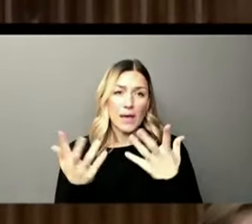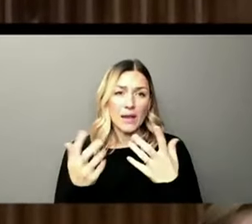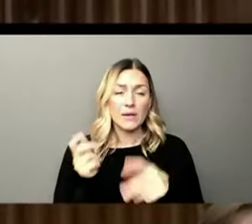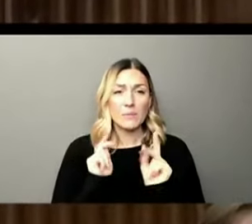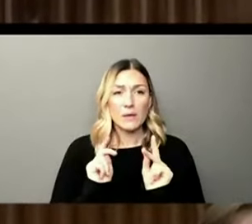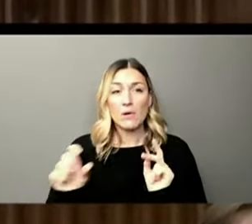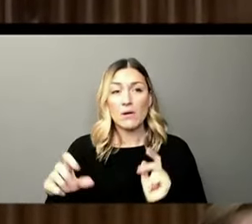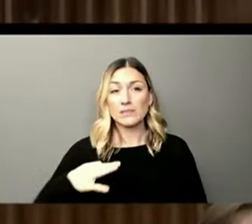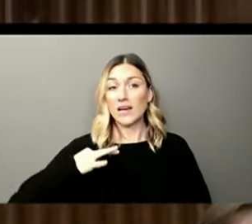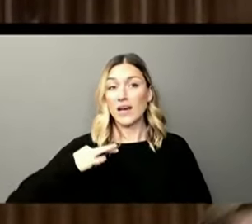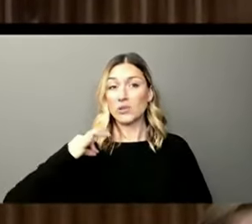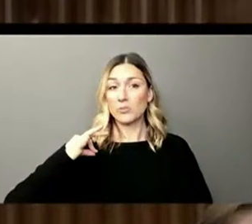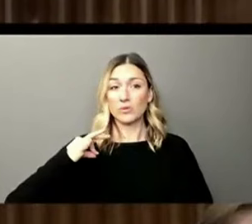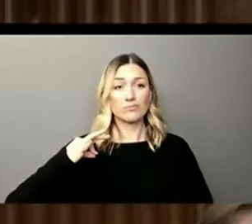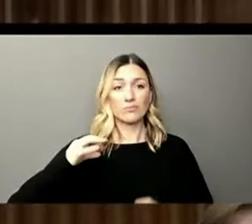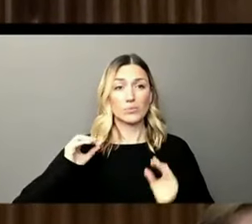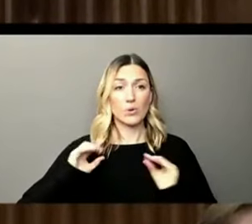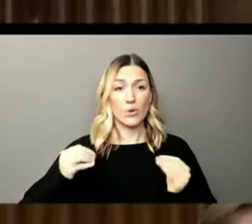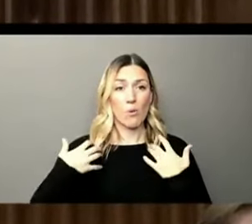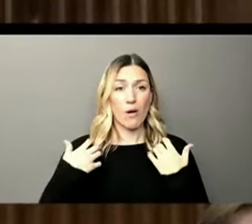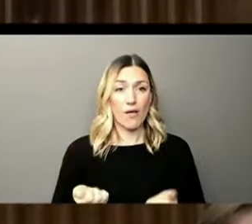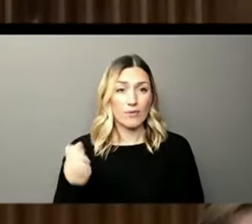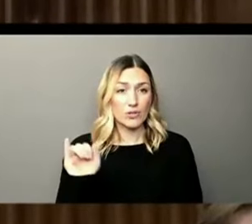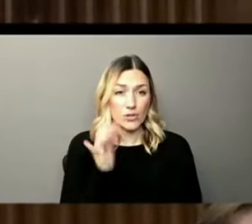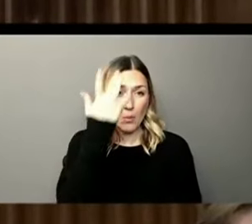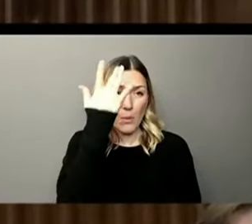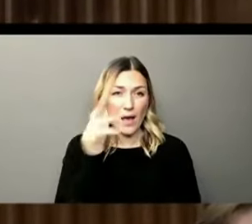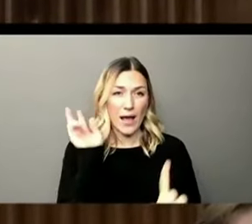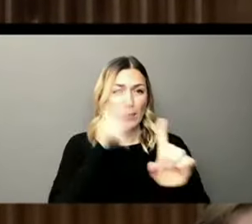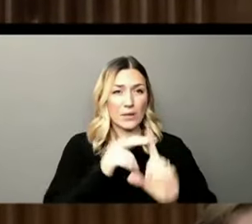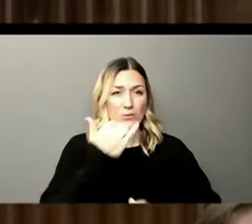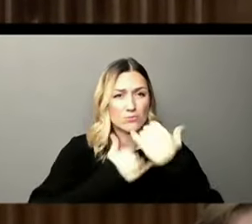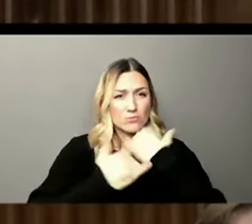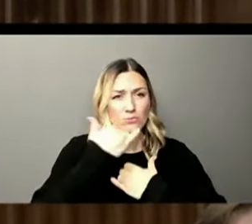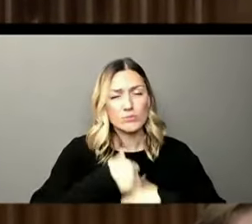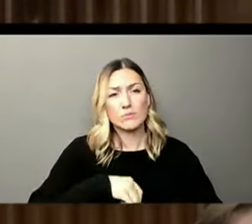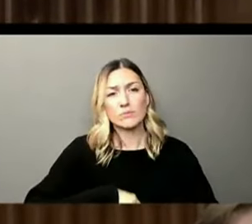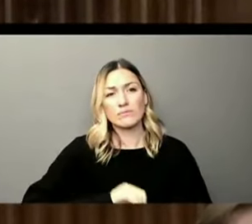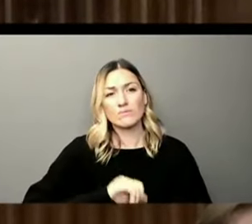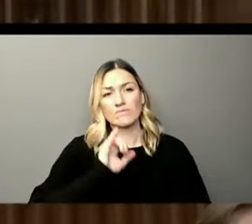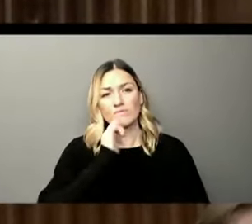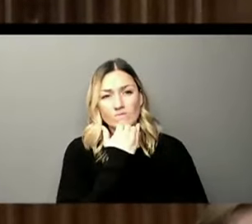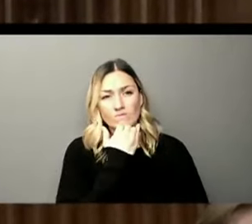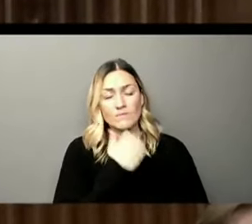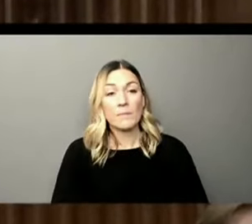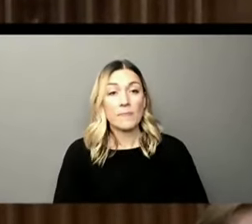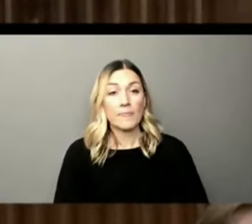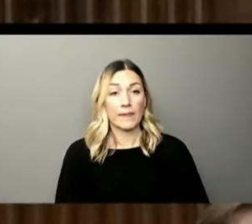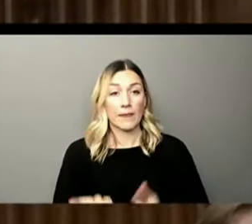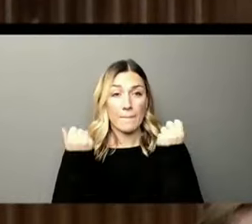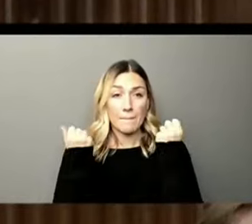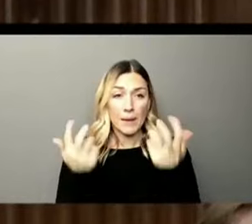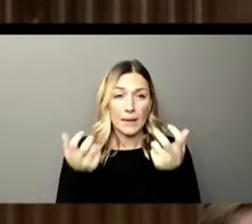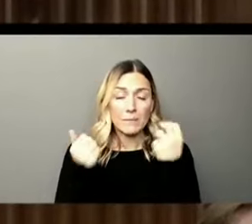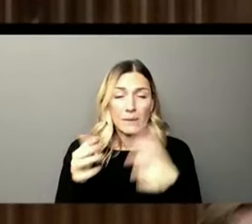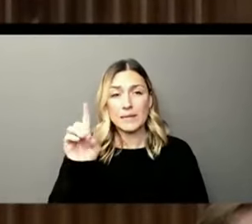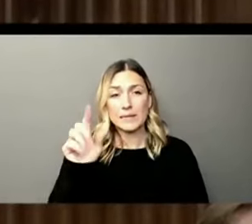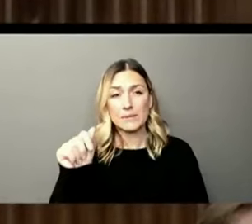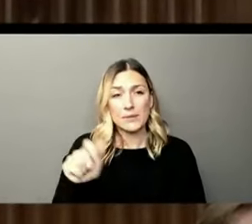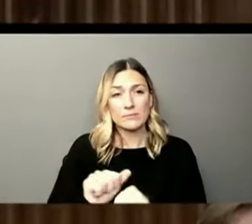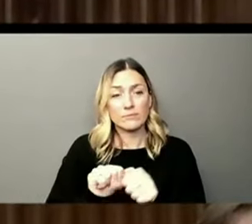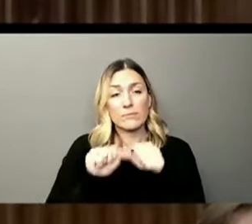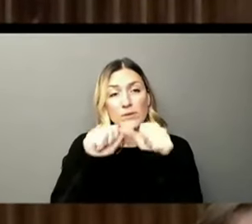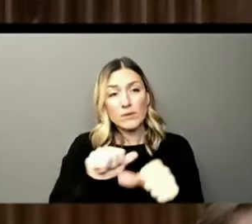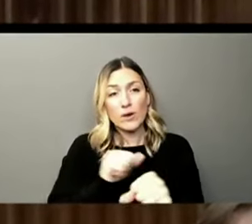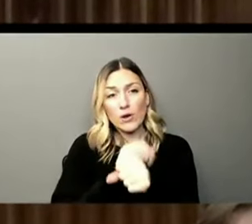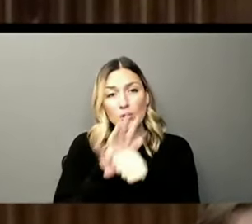people losing their health insurance because of application errors or misnotifications. Hundreds of thousands of disabled long COVID patients